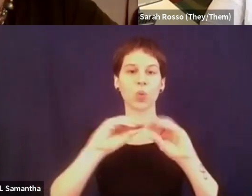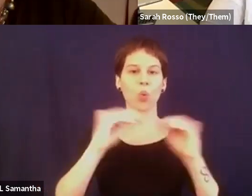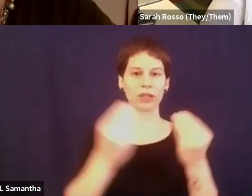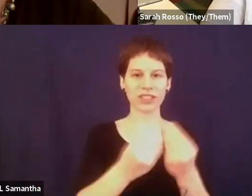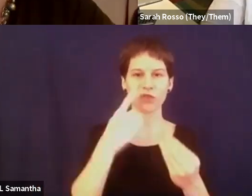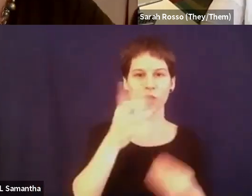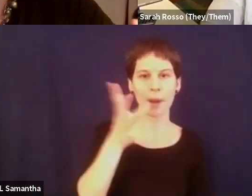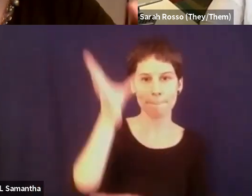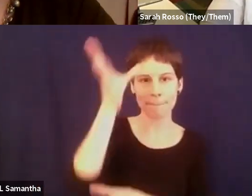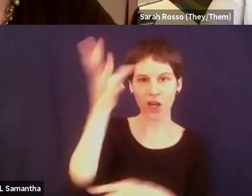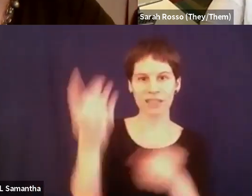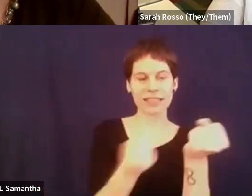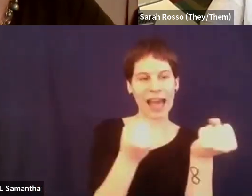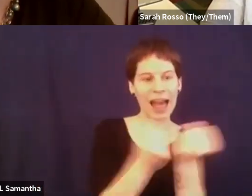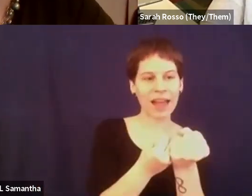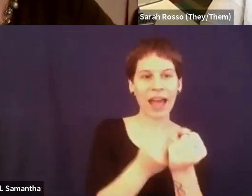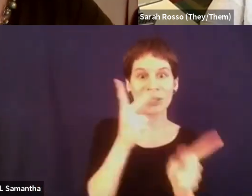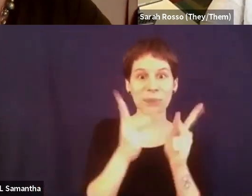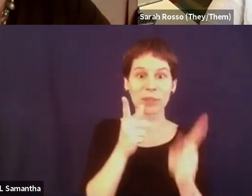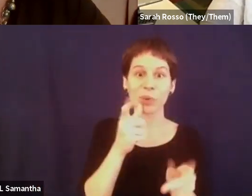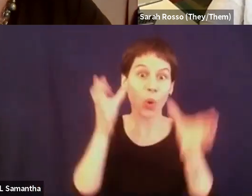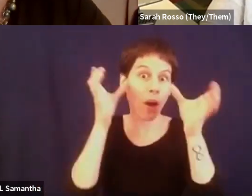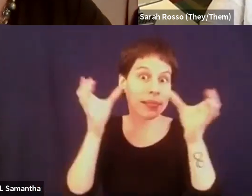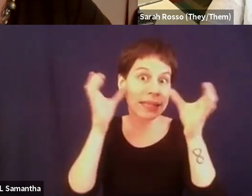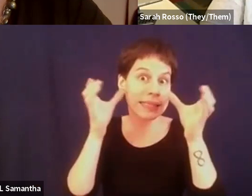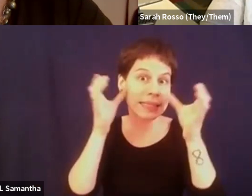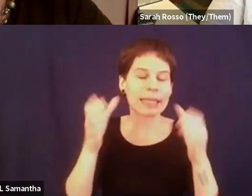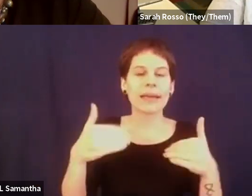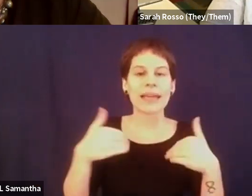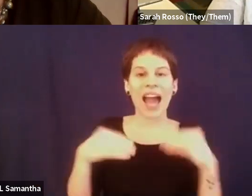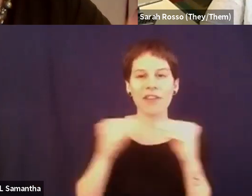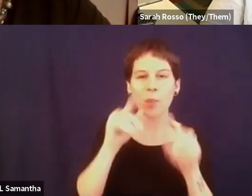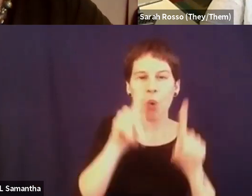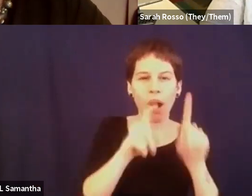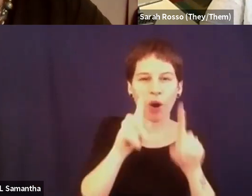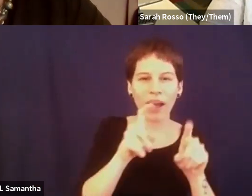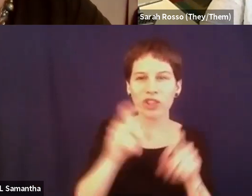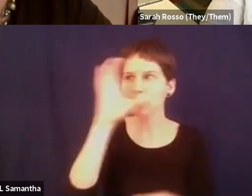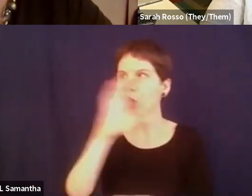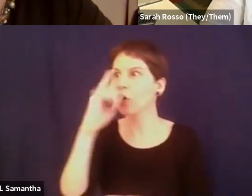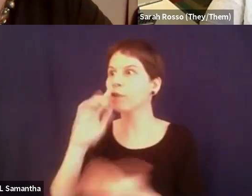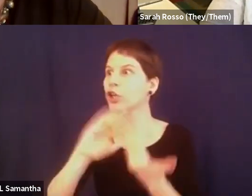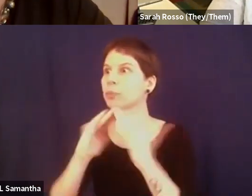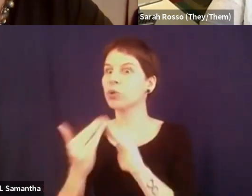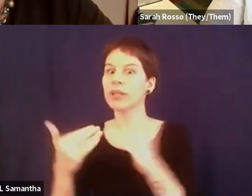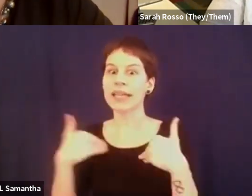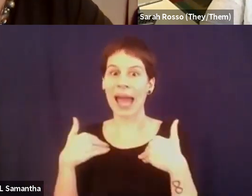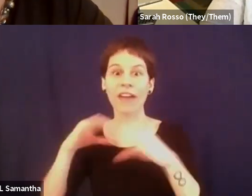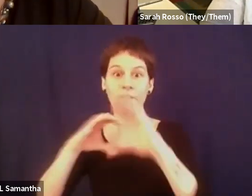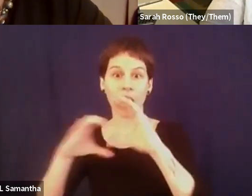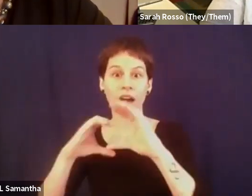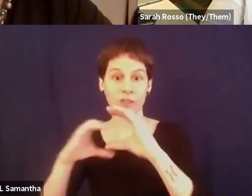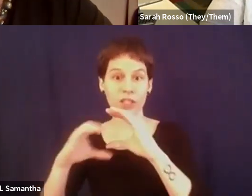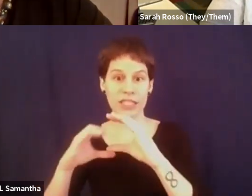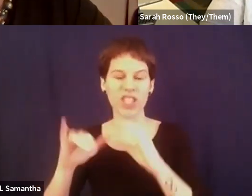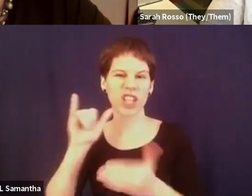are listening, who really have more questions or are looking for community to have conversations in, for some that has been really